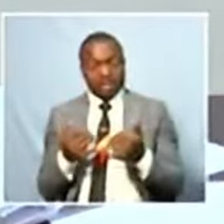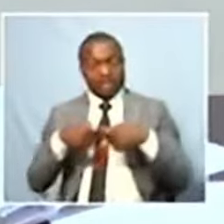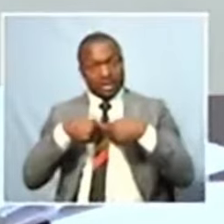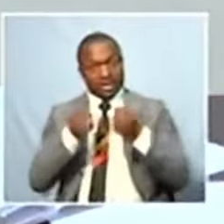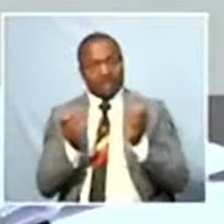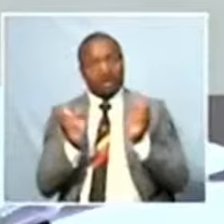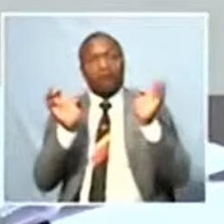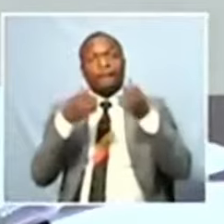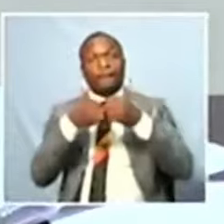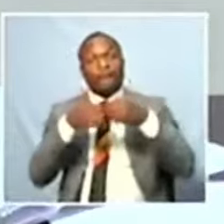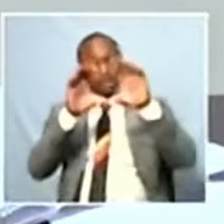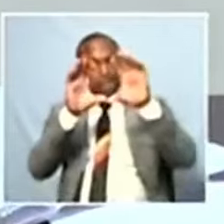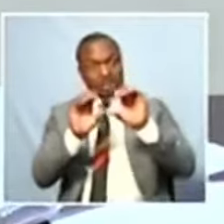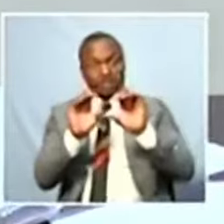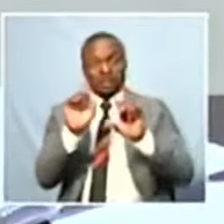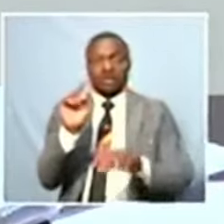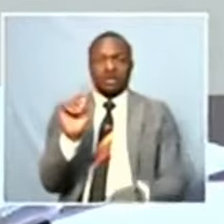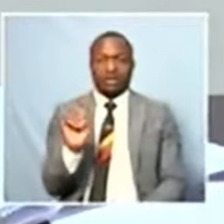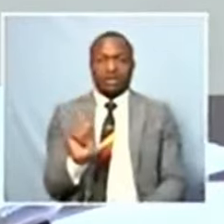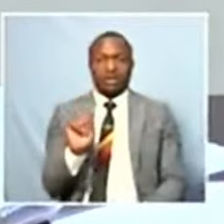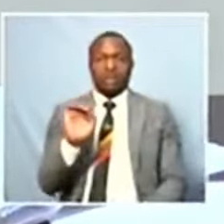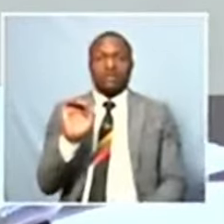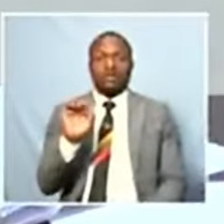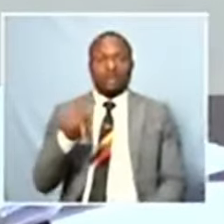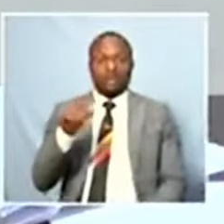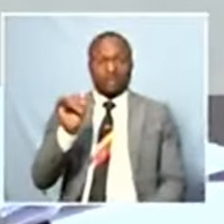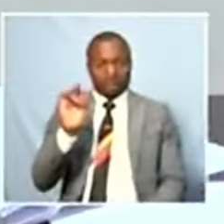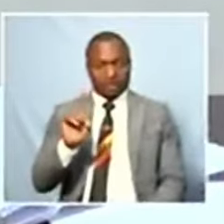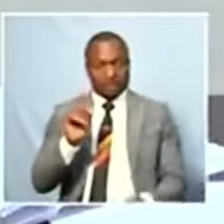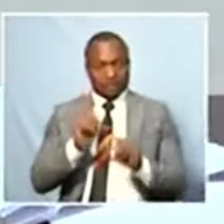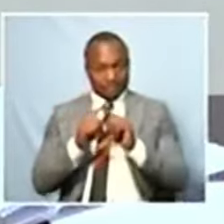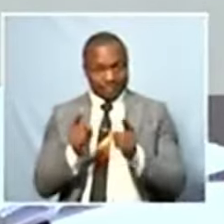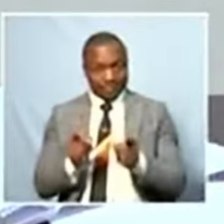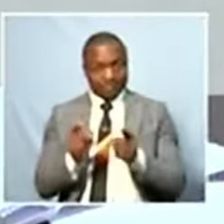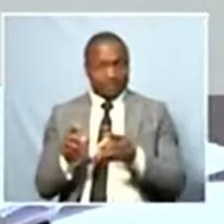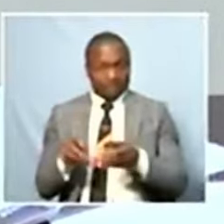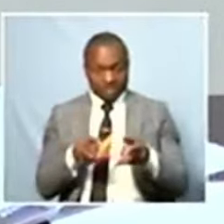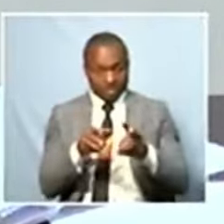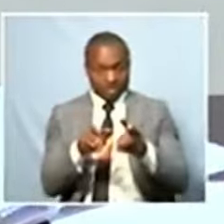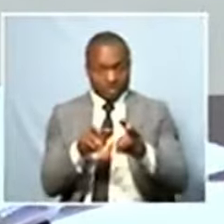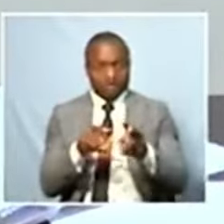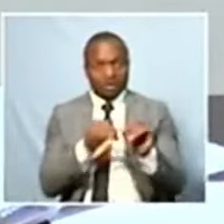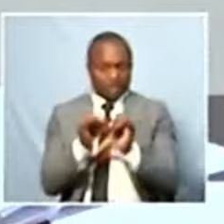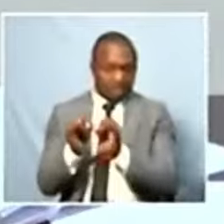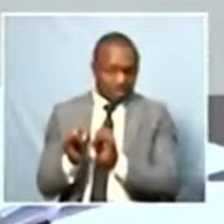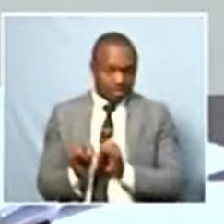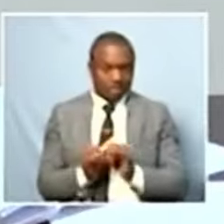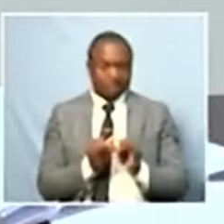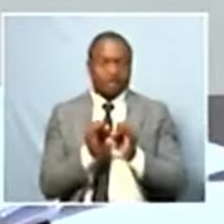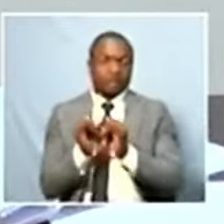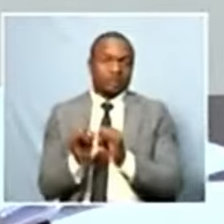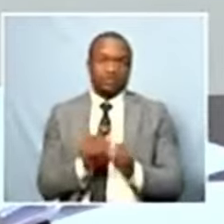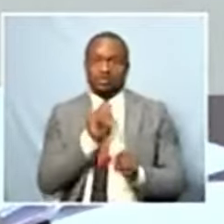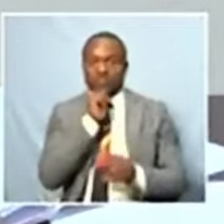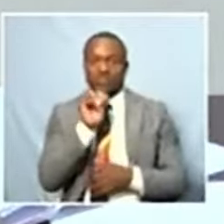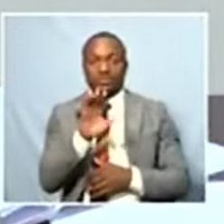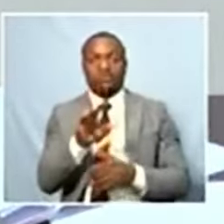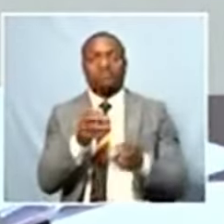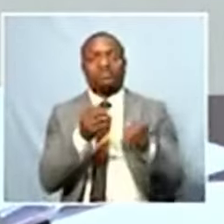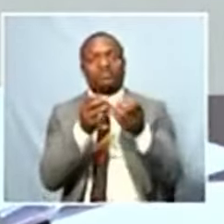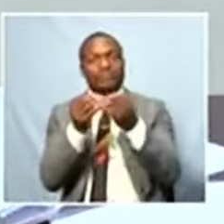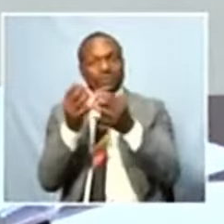bank account, you need a tip in all those transactions. But the means to implement, I think that's what has been lacking for many years.